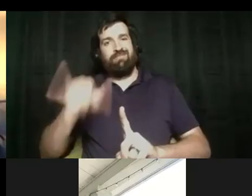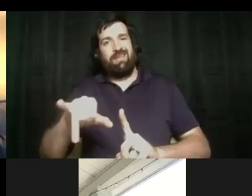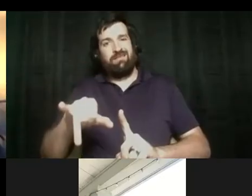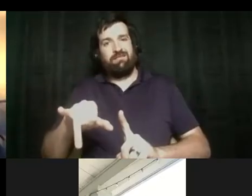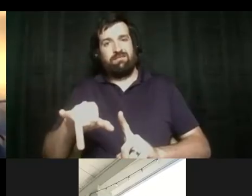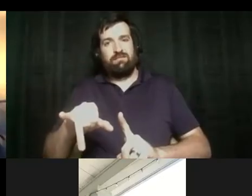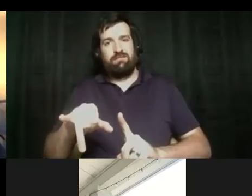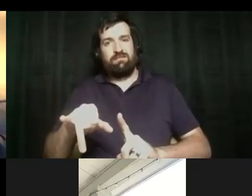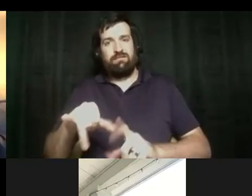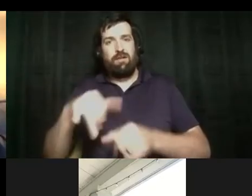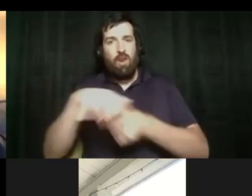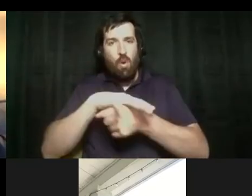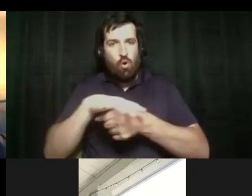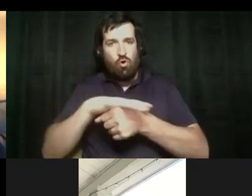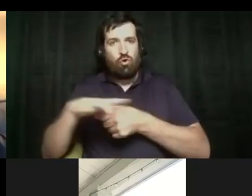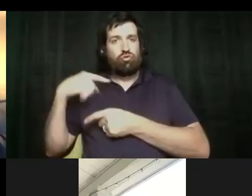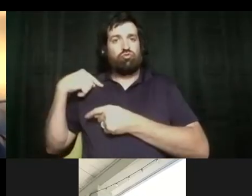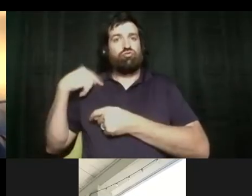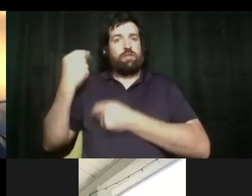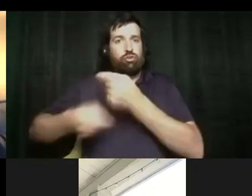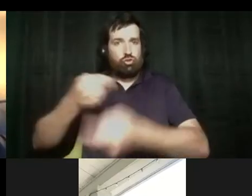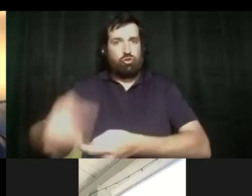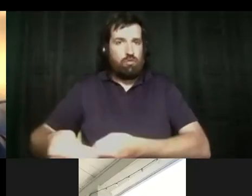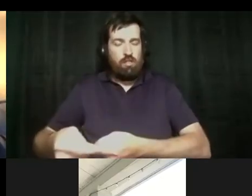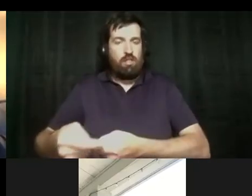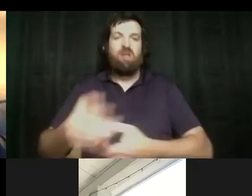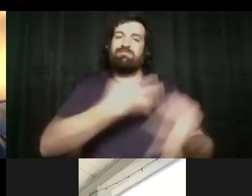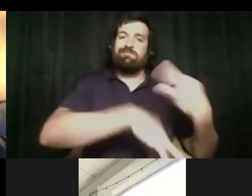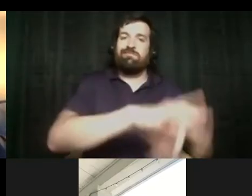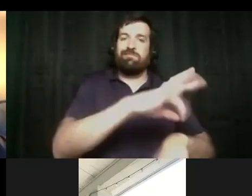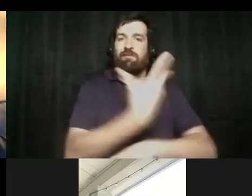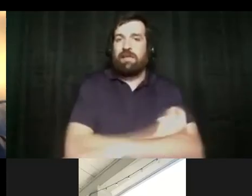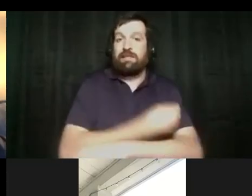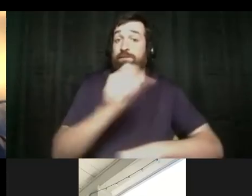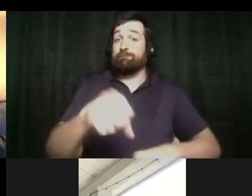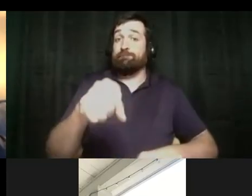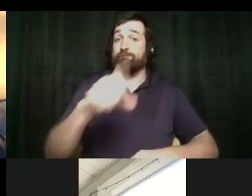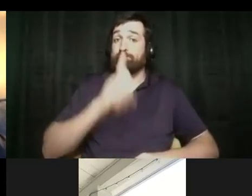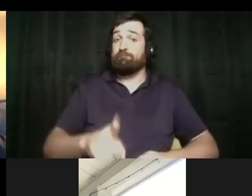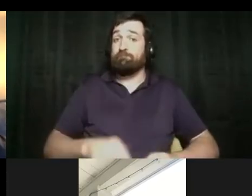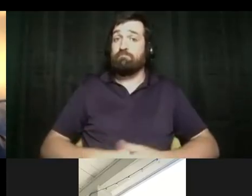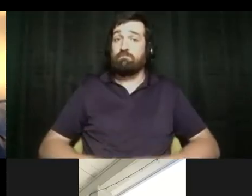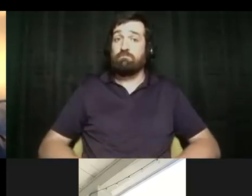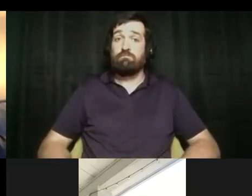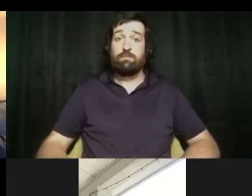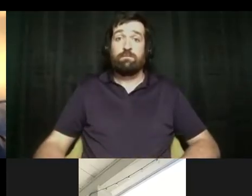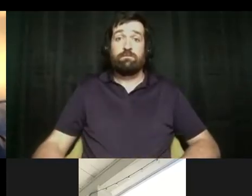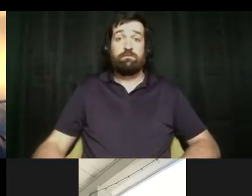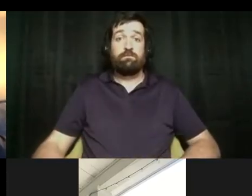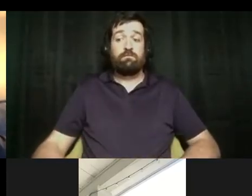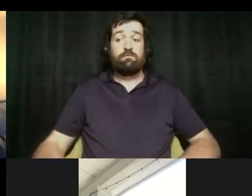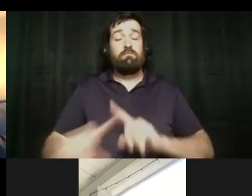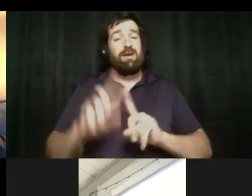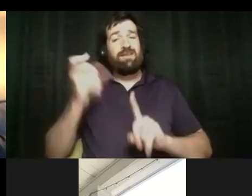interventions that are local and traditional as against going for the vaccines. Yes. So, but